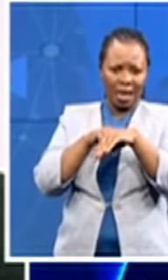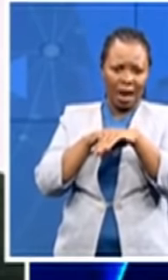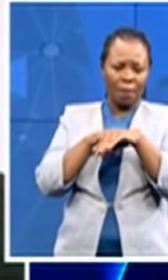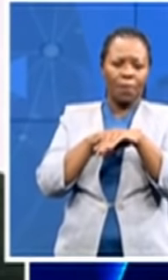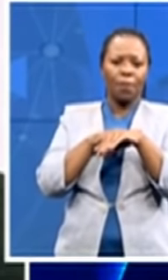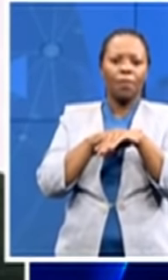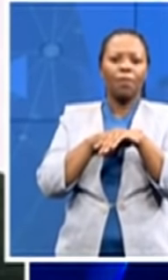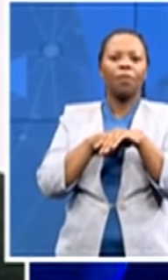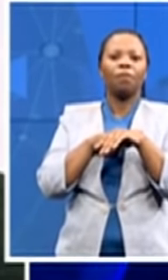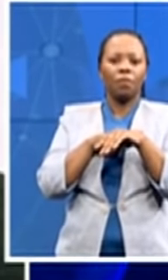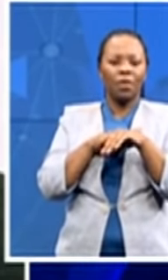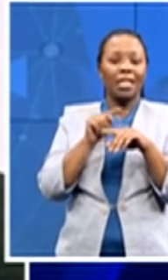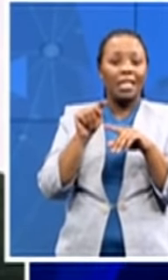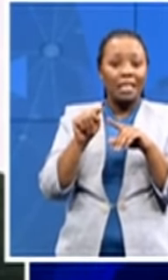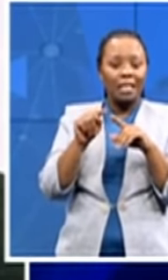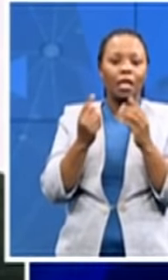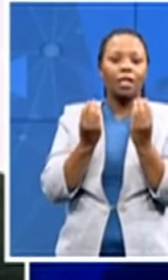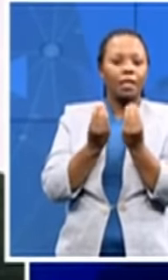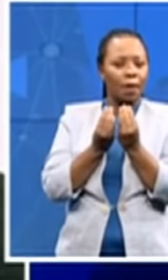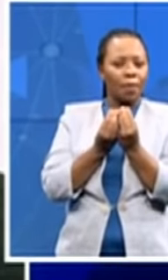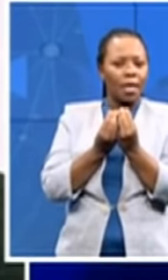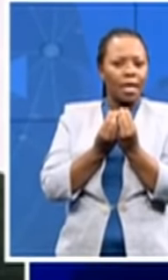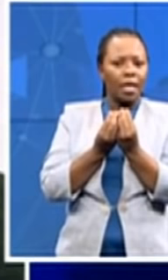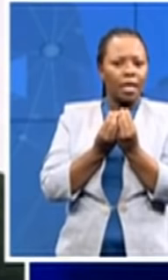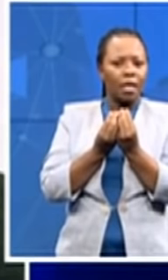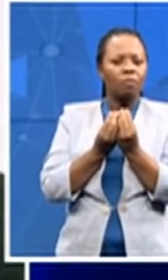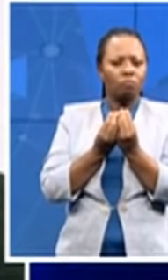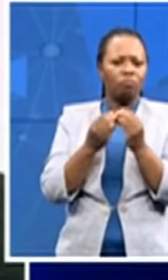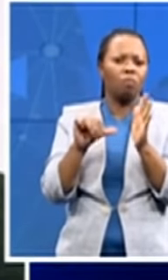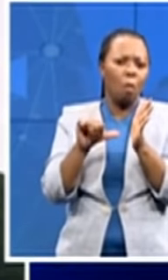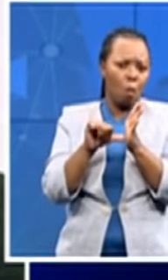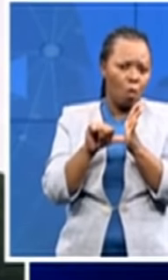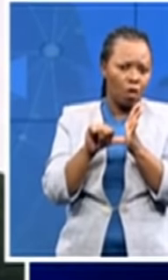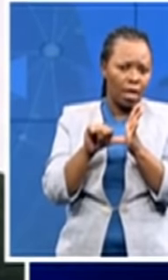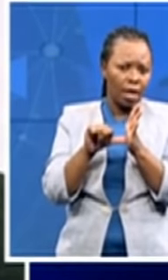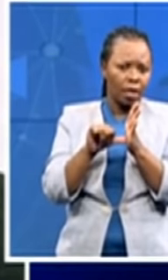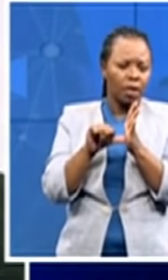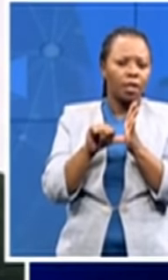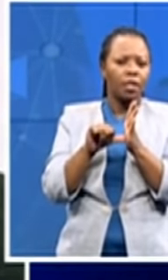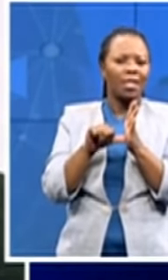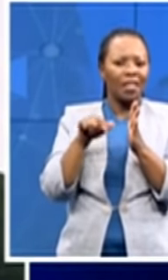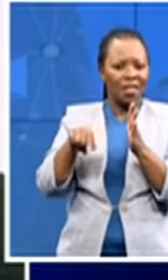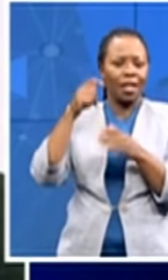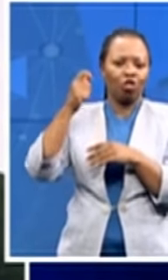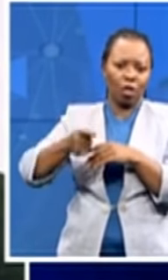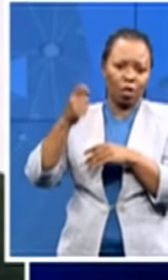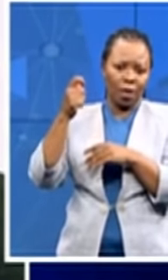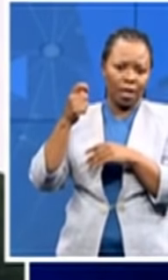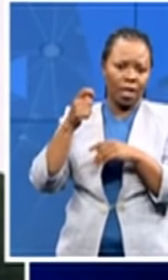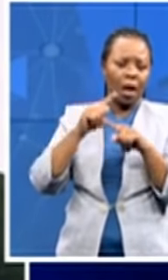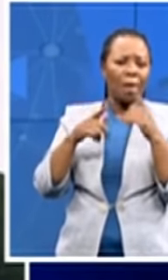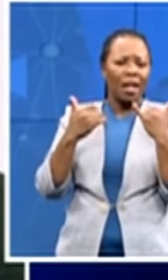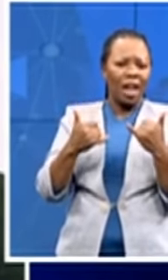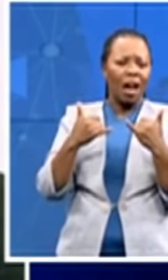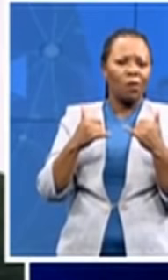going to be important in the determination of the judgment. And after the arguments, the judges went to debate the matter. You